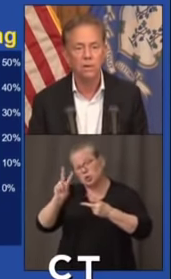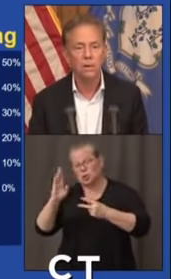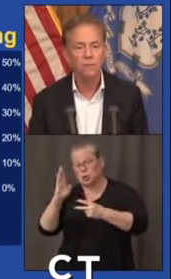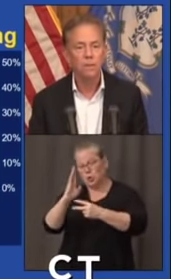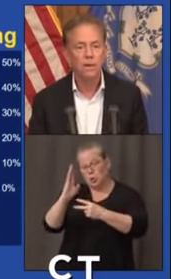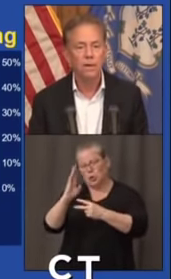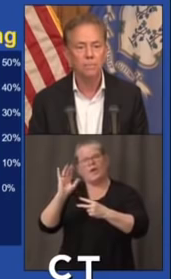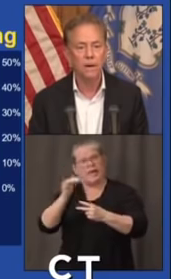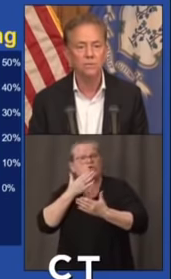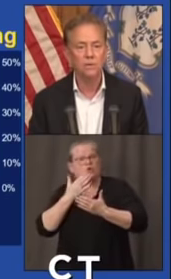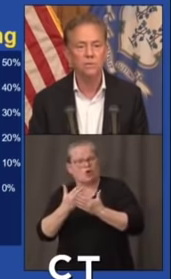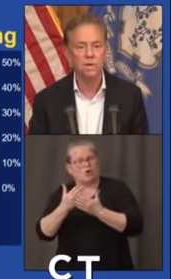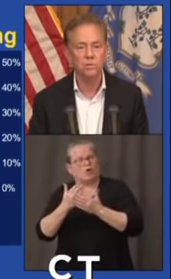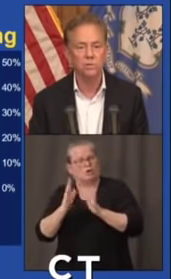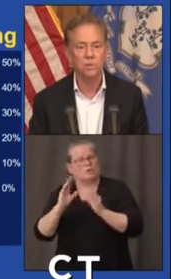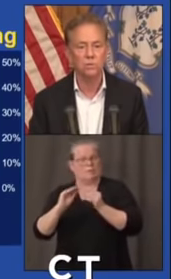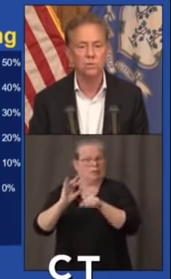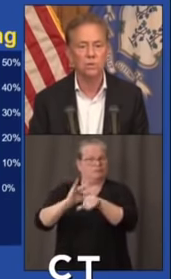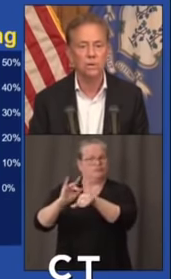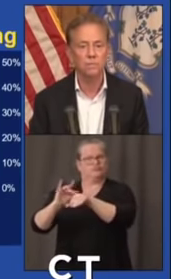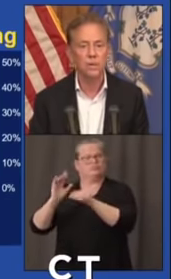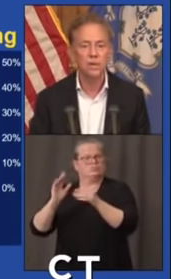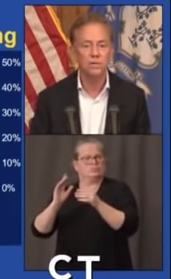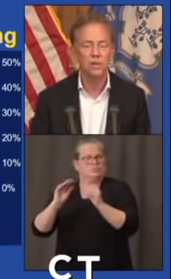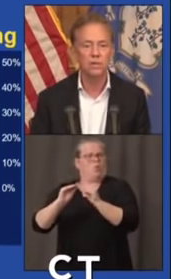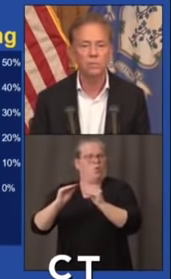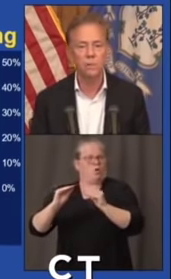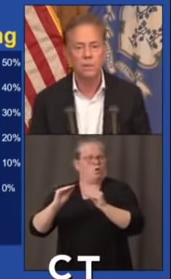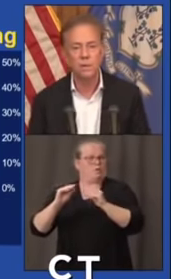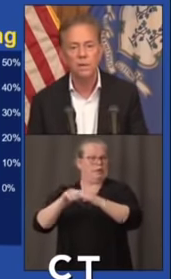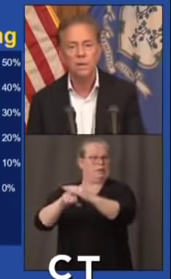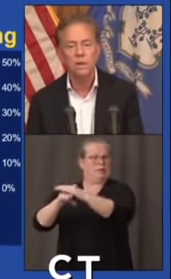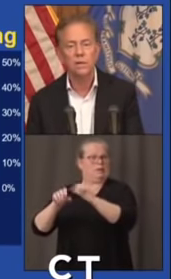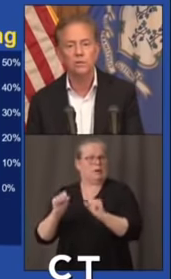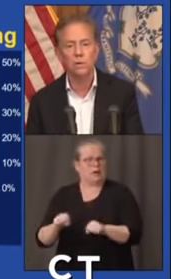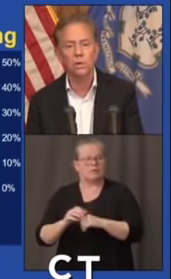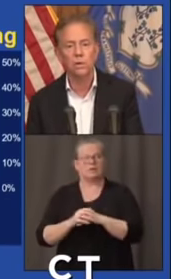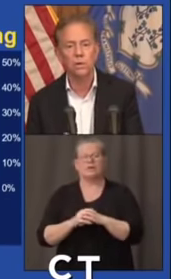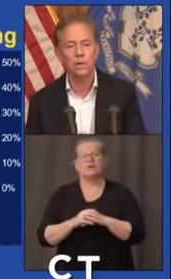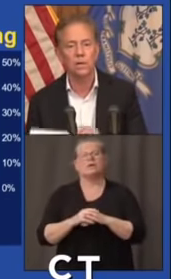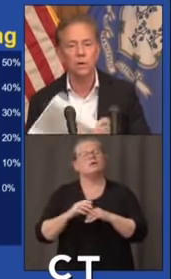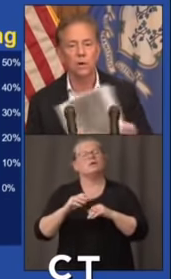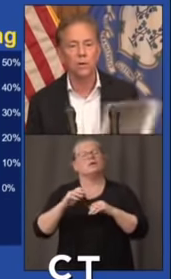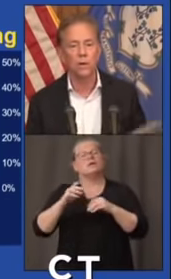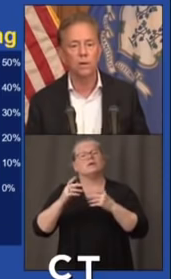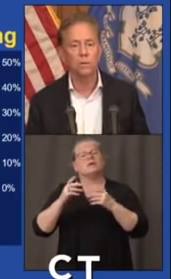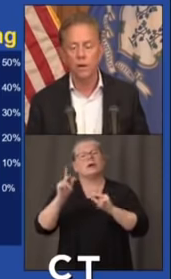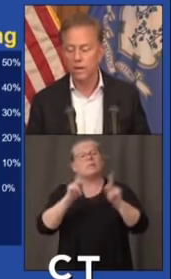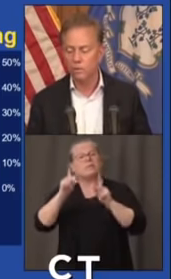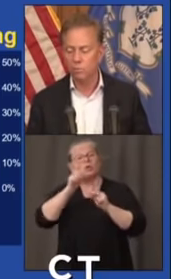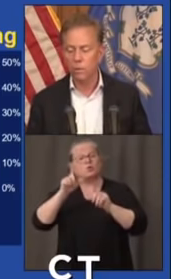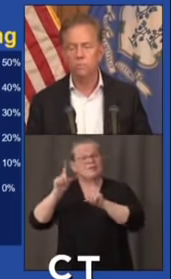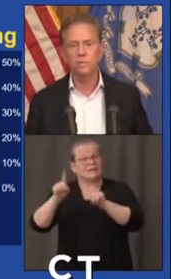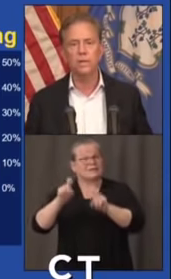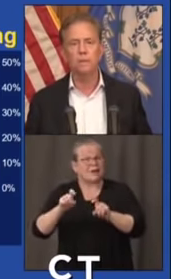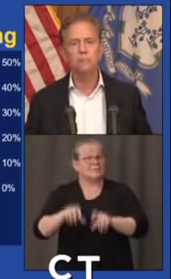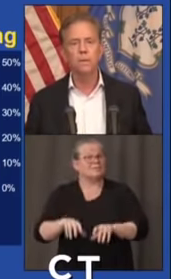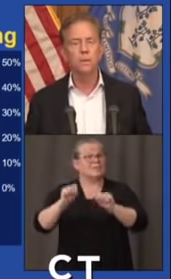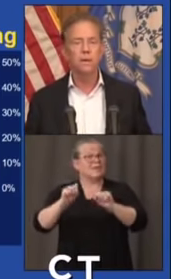there. And the positive test results continue to be extraordinarily low, in and around